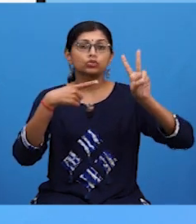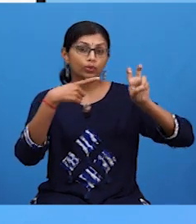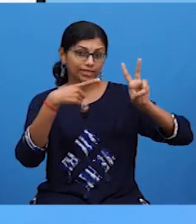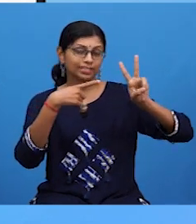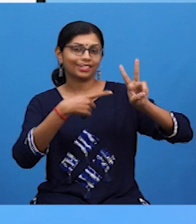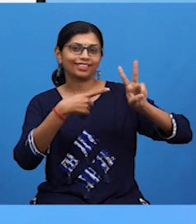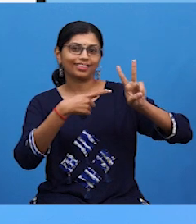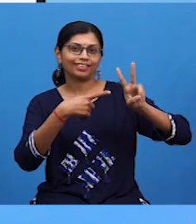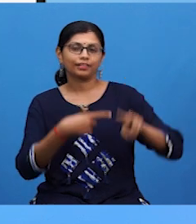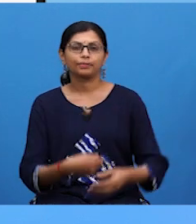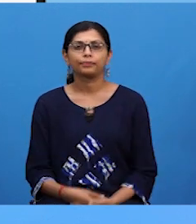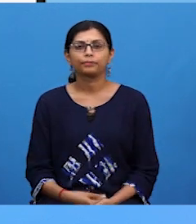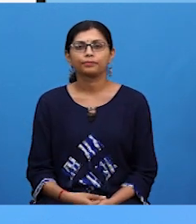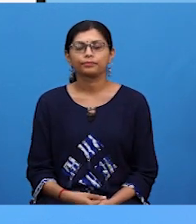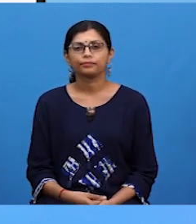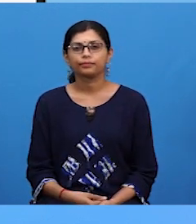20th.